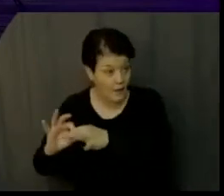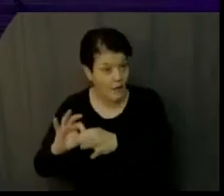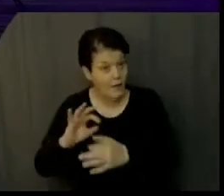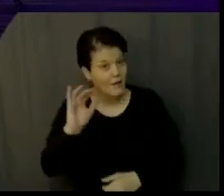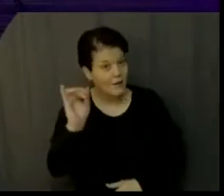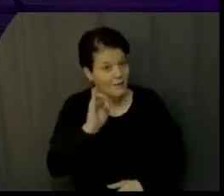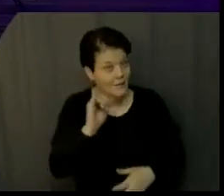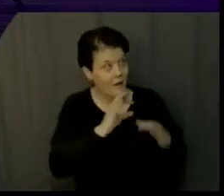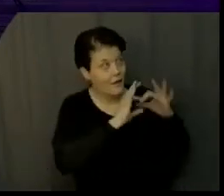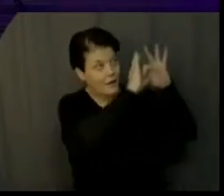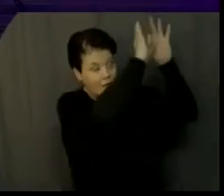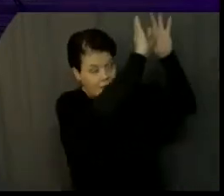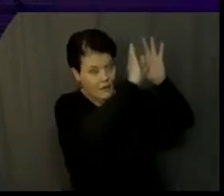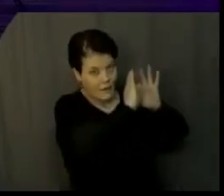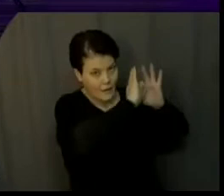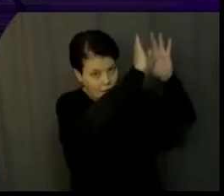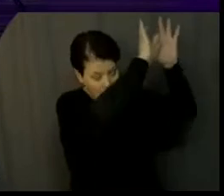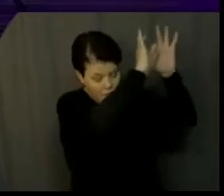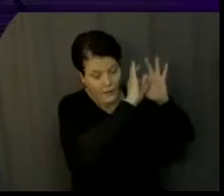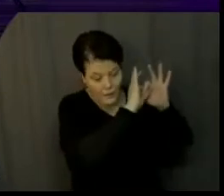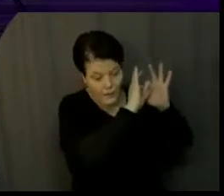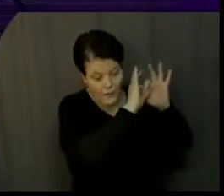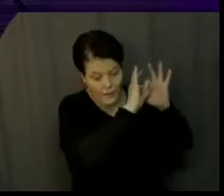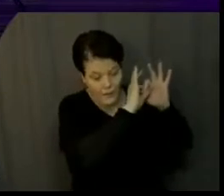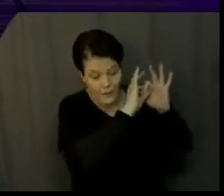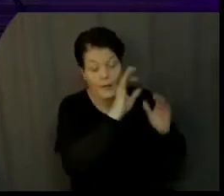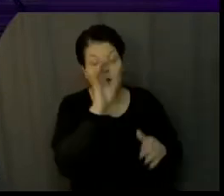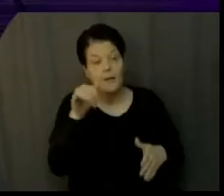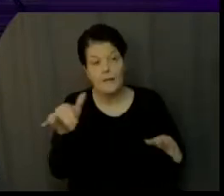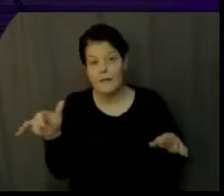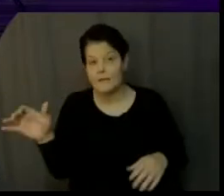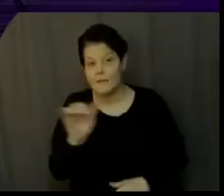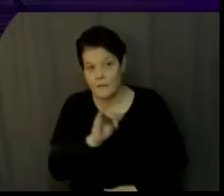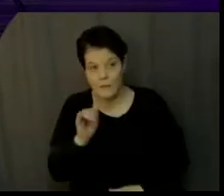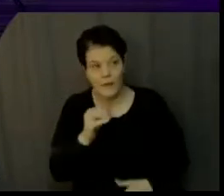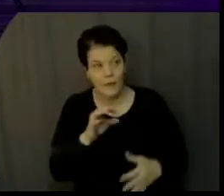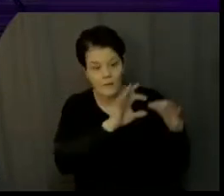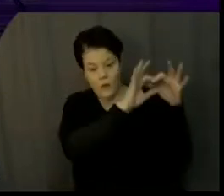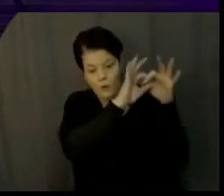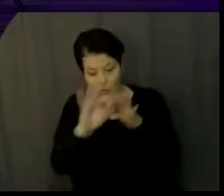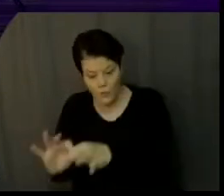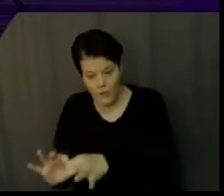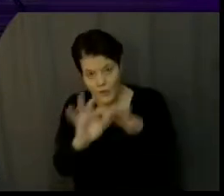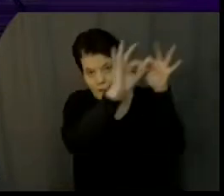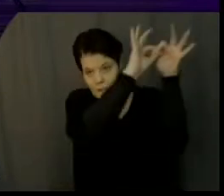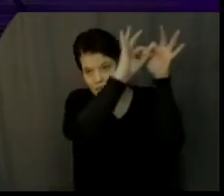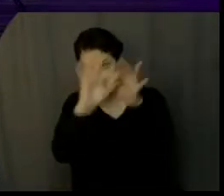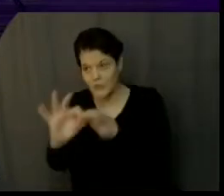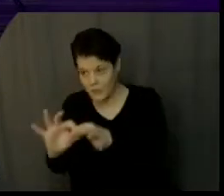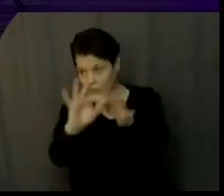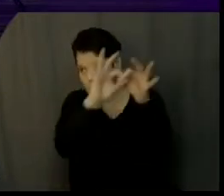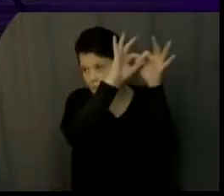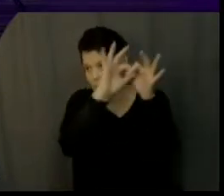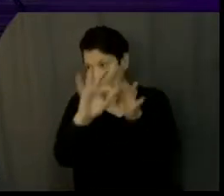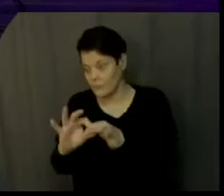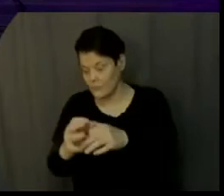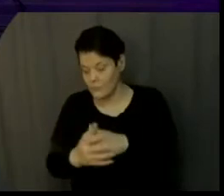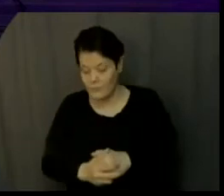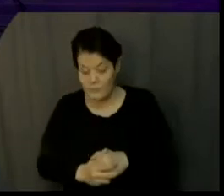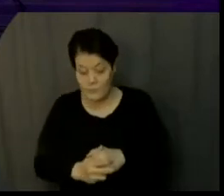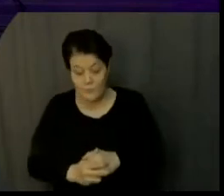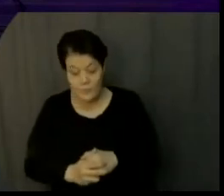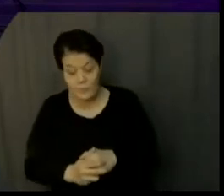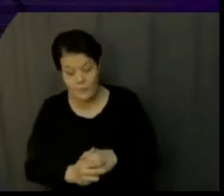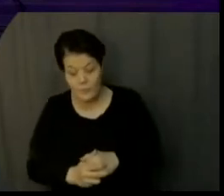close? And he prayed that that's the same kind of relationship that we would have. As you are in me, Father, and I am in